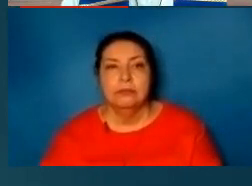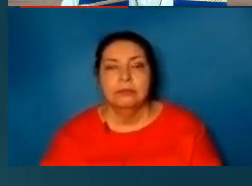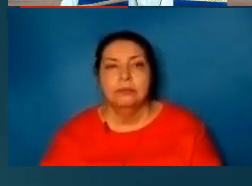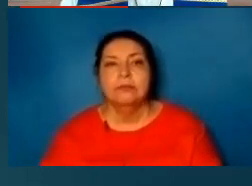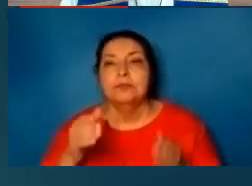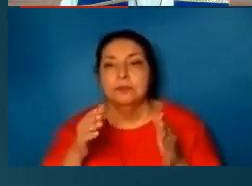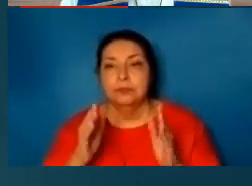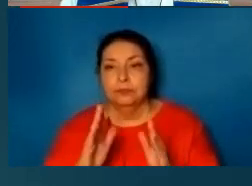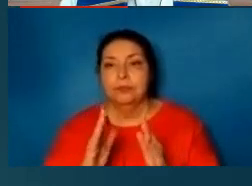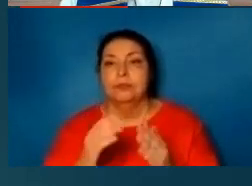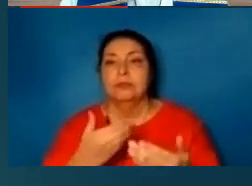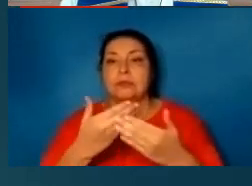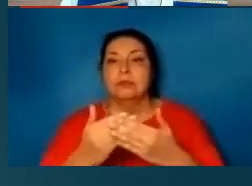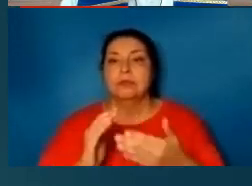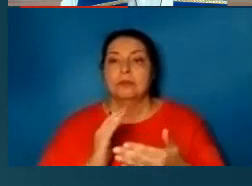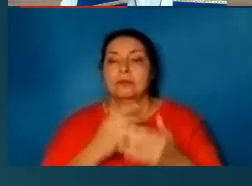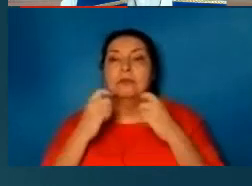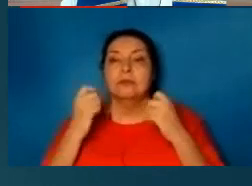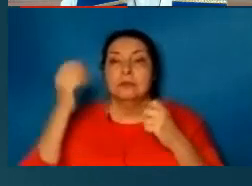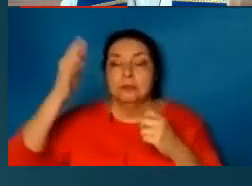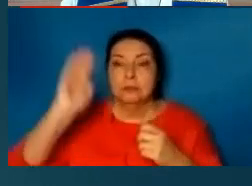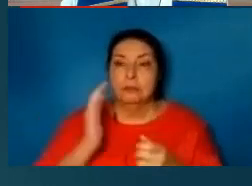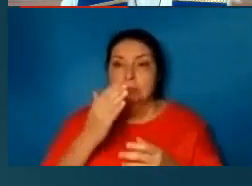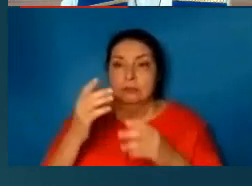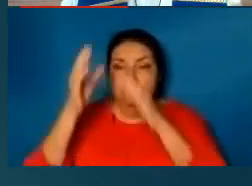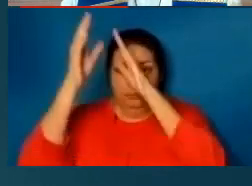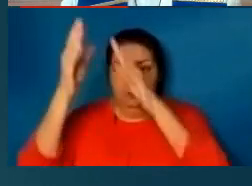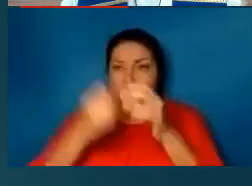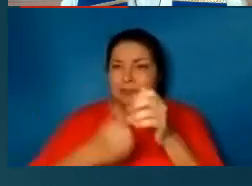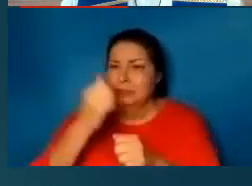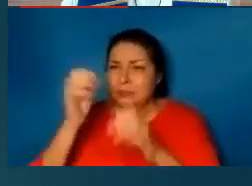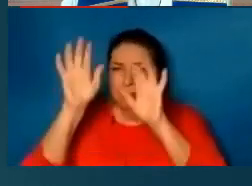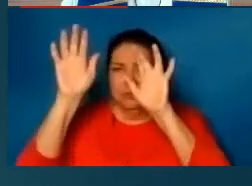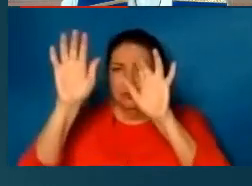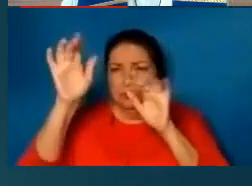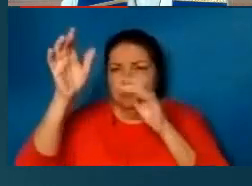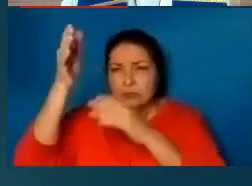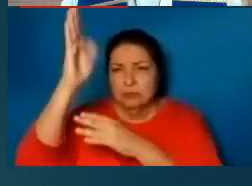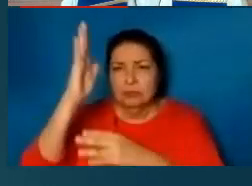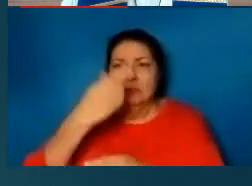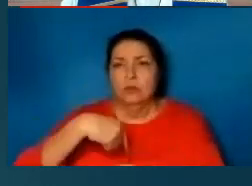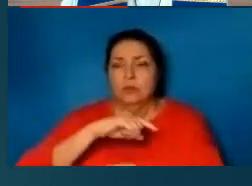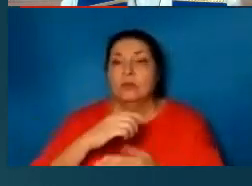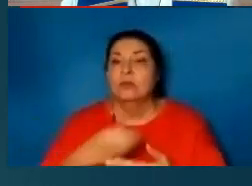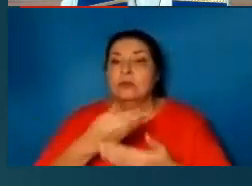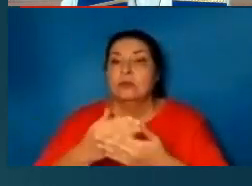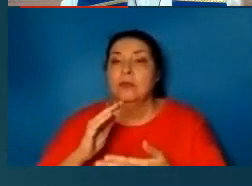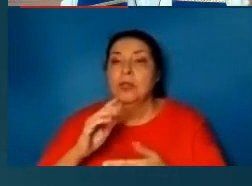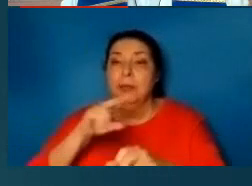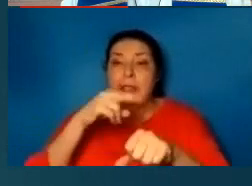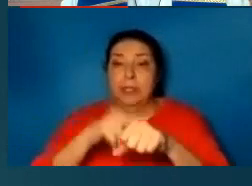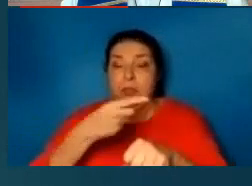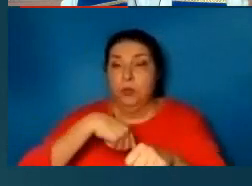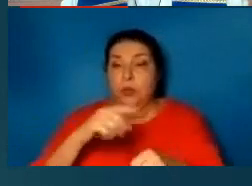Let us then confess our sins to God our Father. Father, most merciful God, we confess that we are by nature